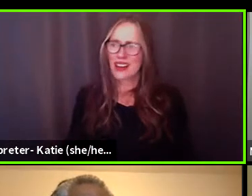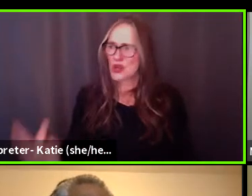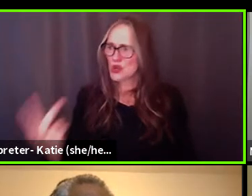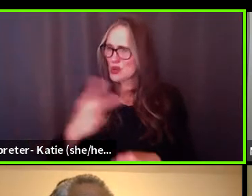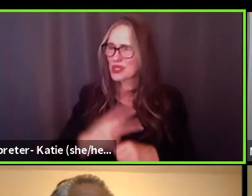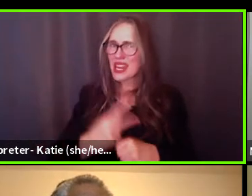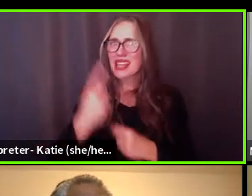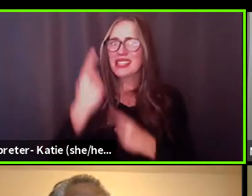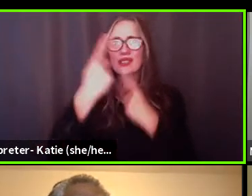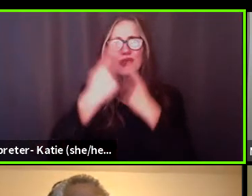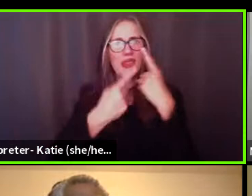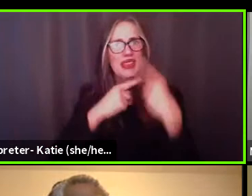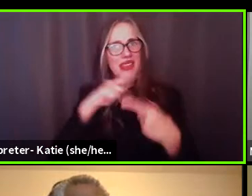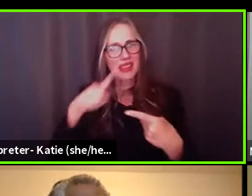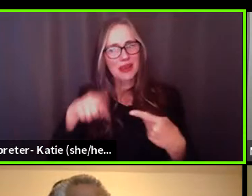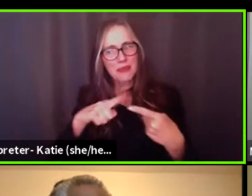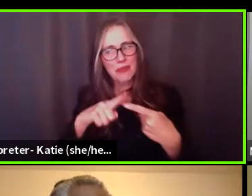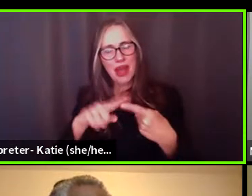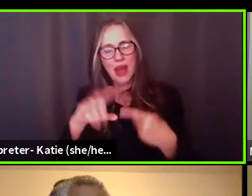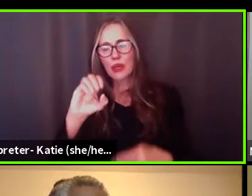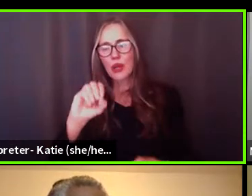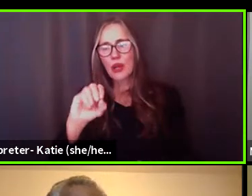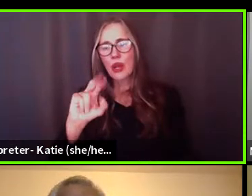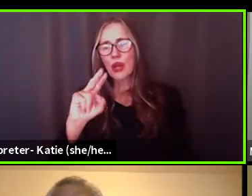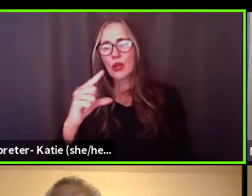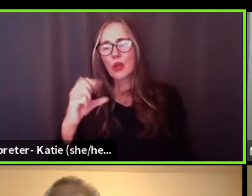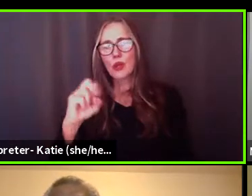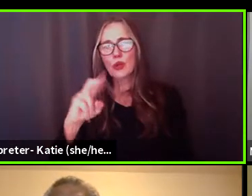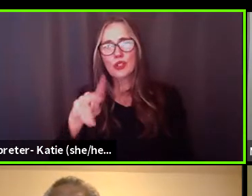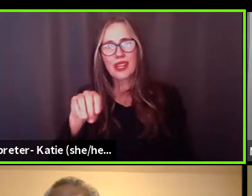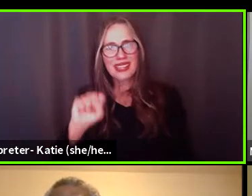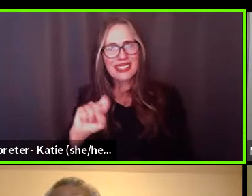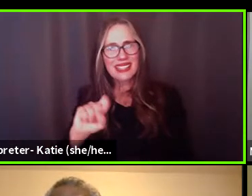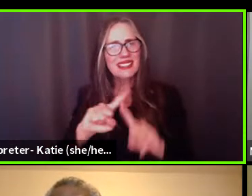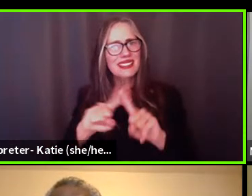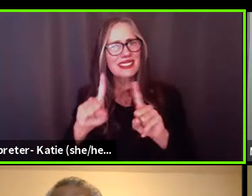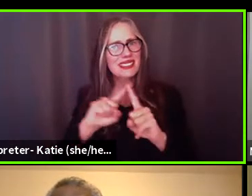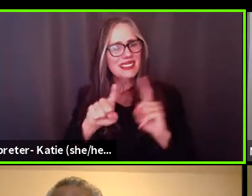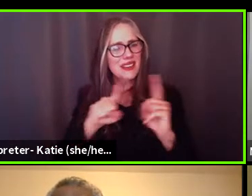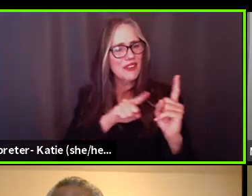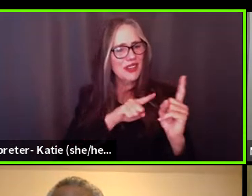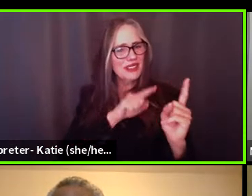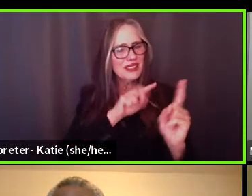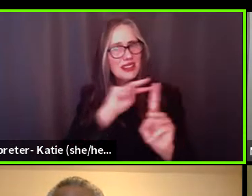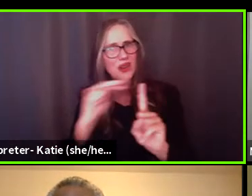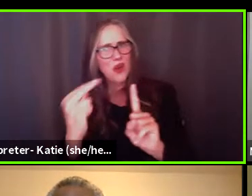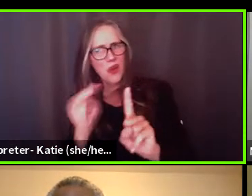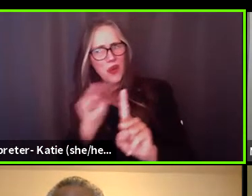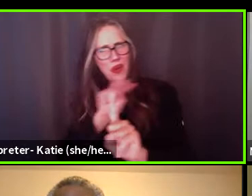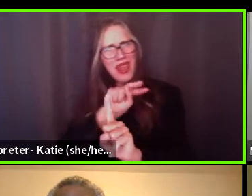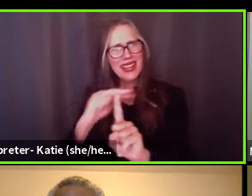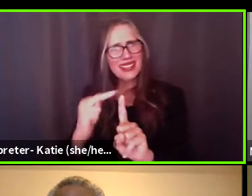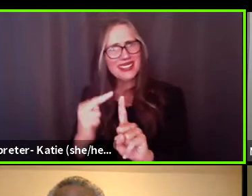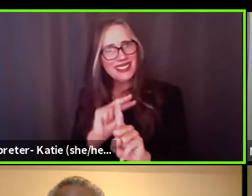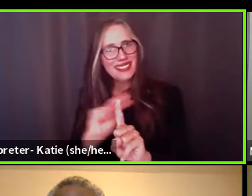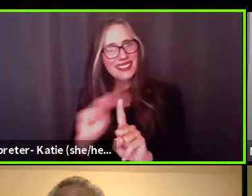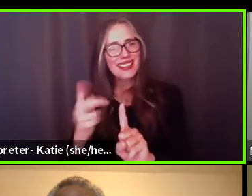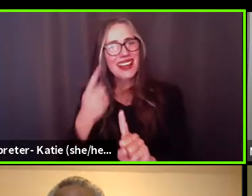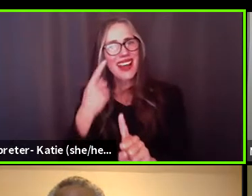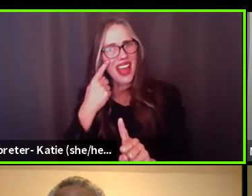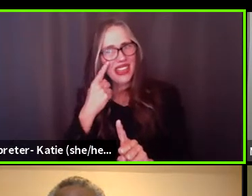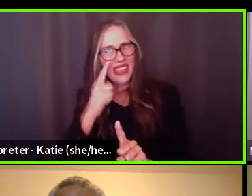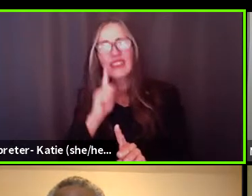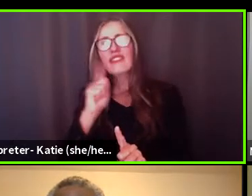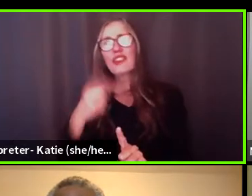reflect on eugenics in so many different ways the different iterations and for me challenging what i think